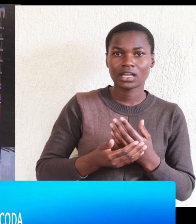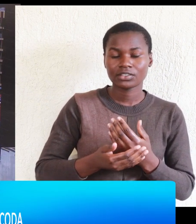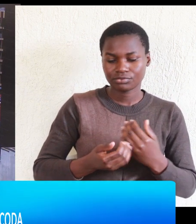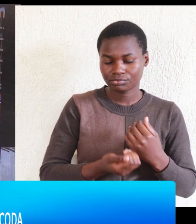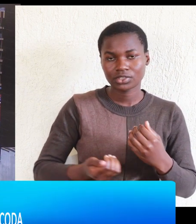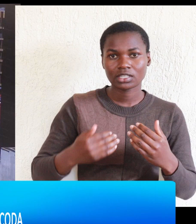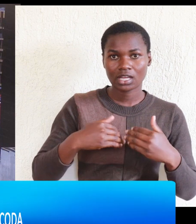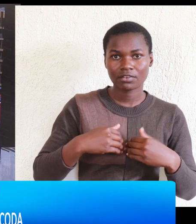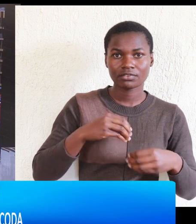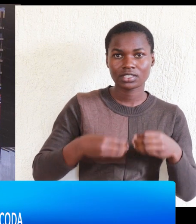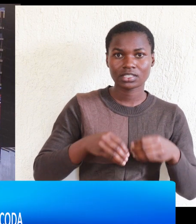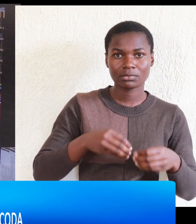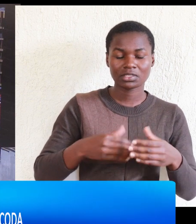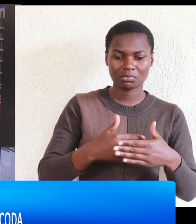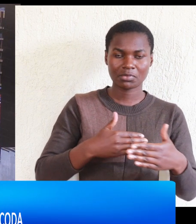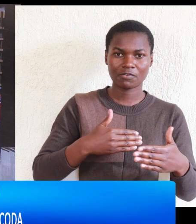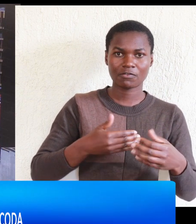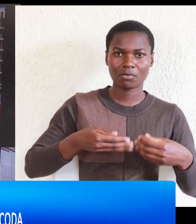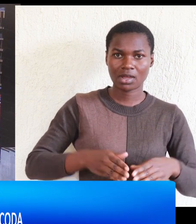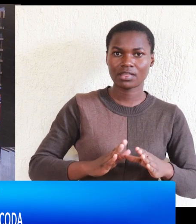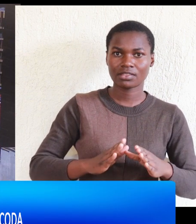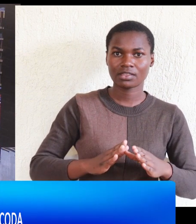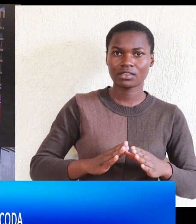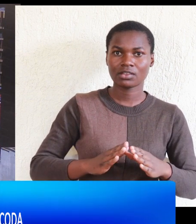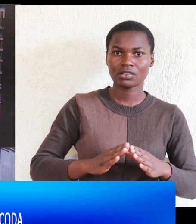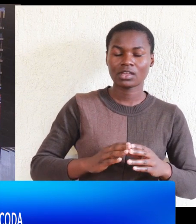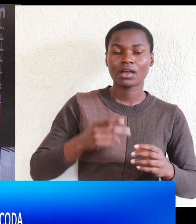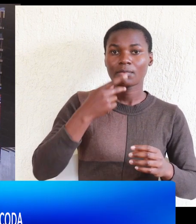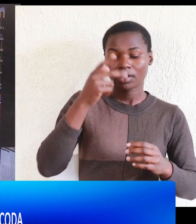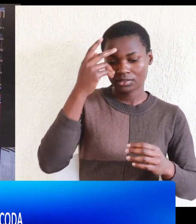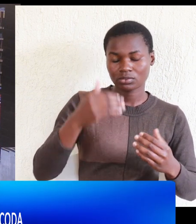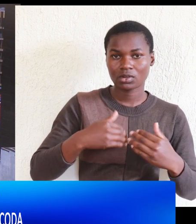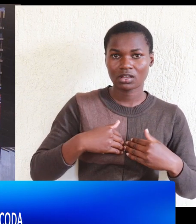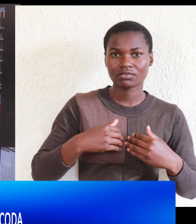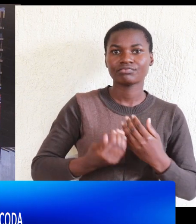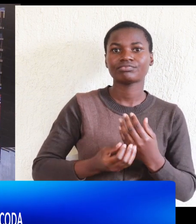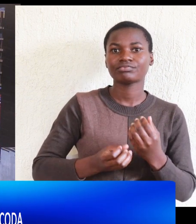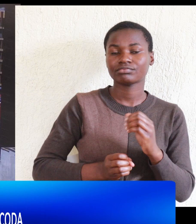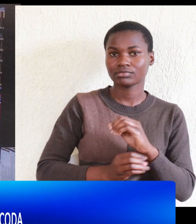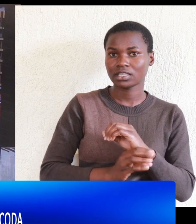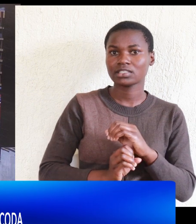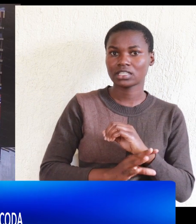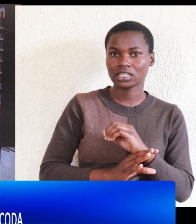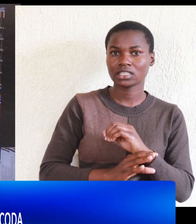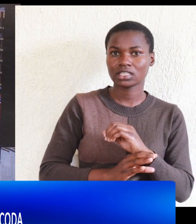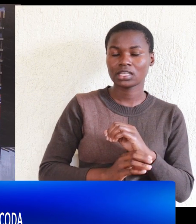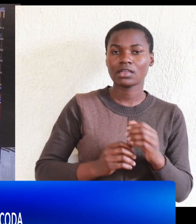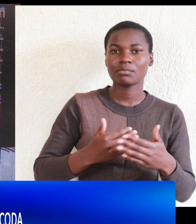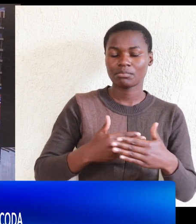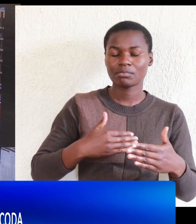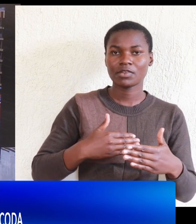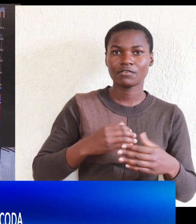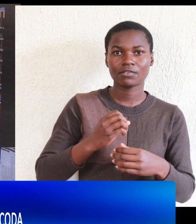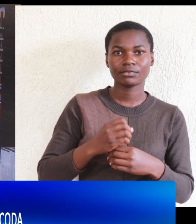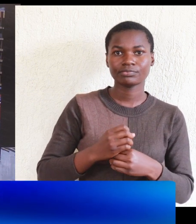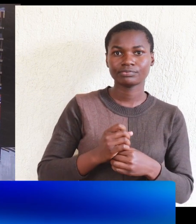technology, in case maybe a child is detected before birth that they have a disability, it's very easy for the parent to actually get through counseling